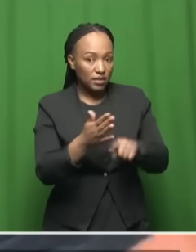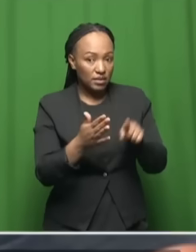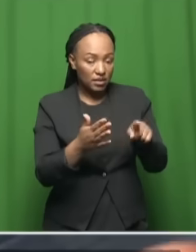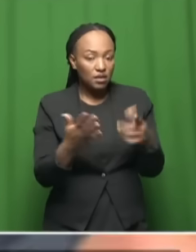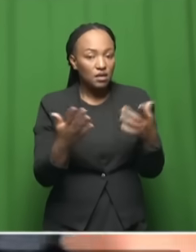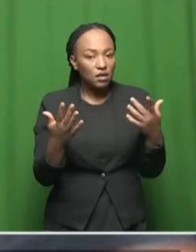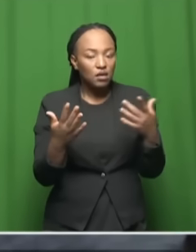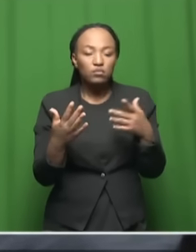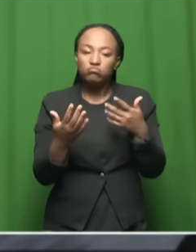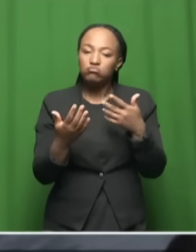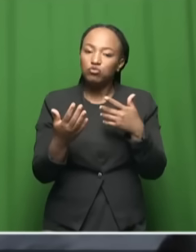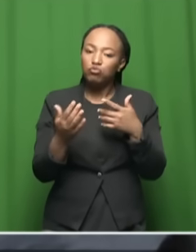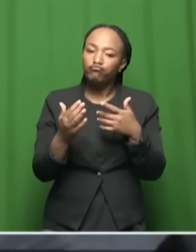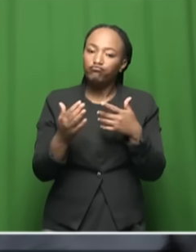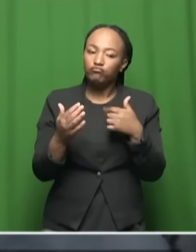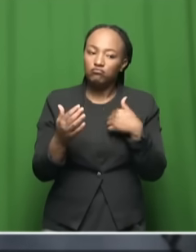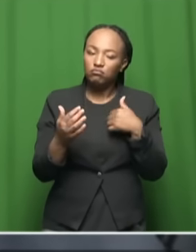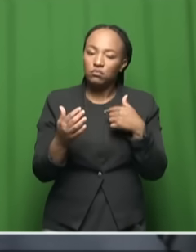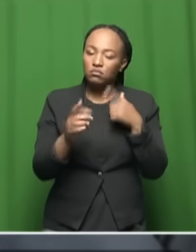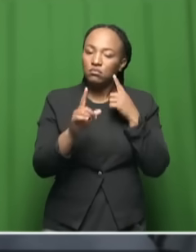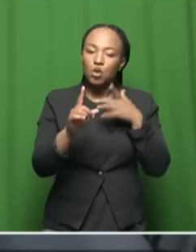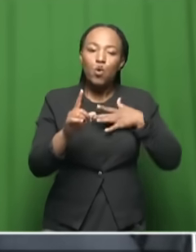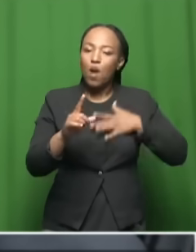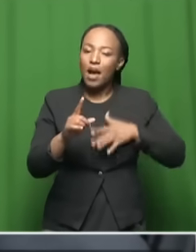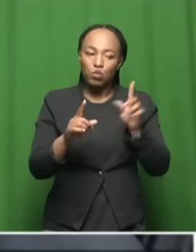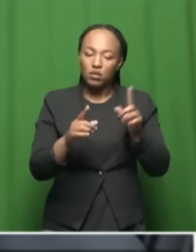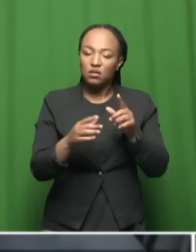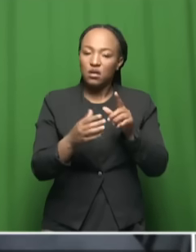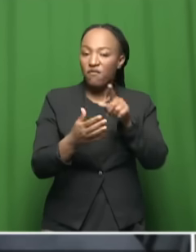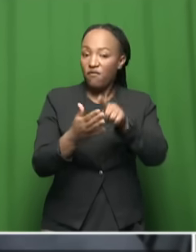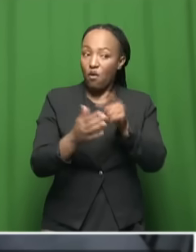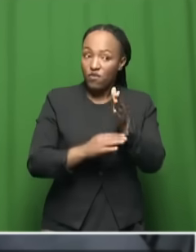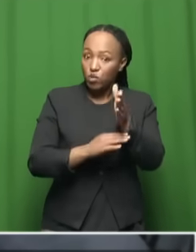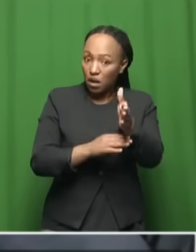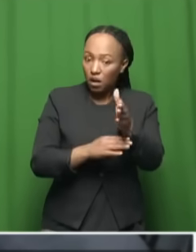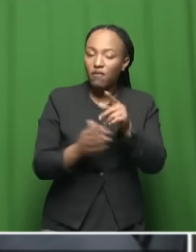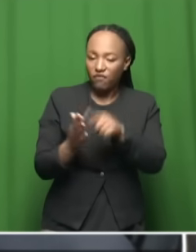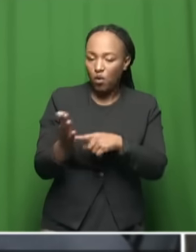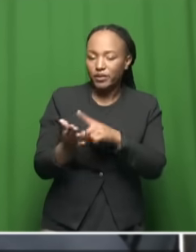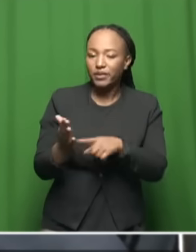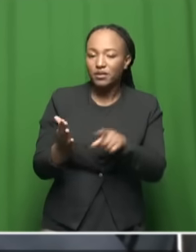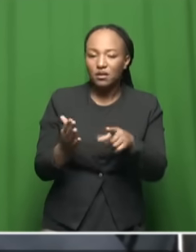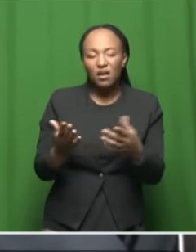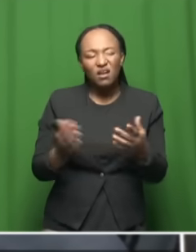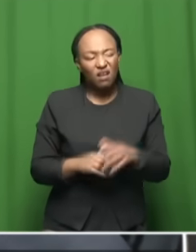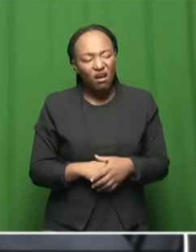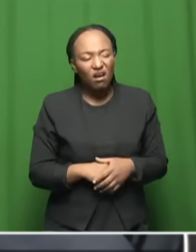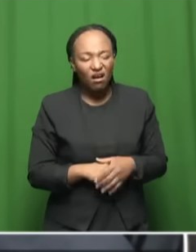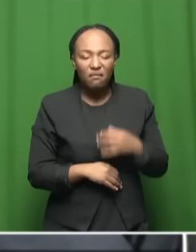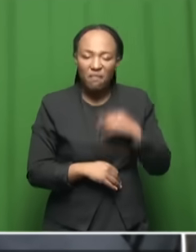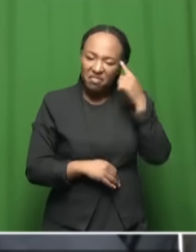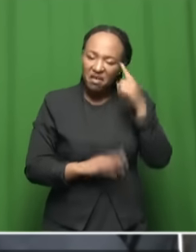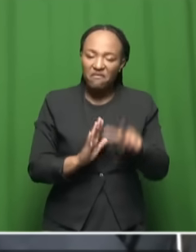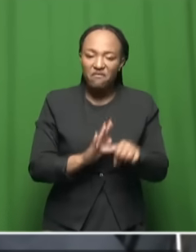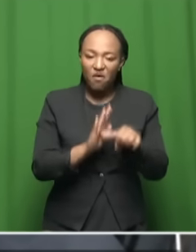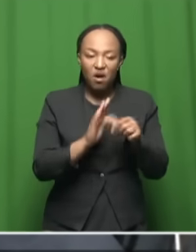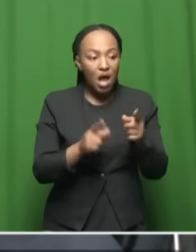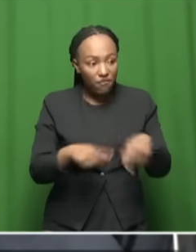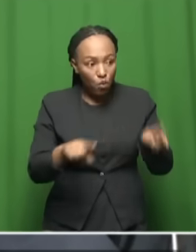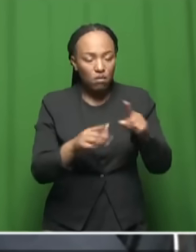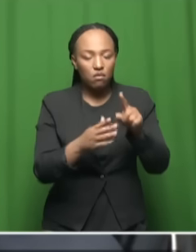known, what it is that you want for the future, and so forth. So yeah, I just think it's important. Everyone should,